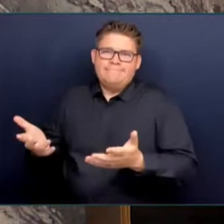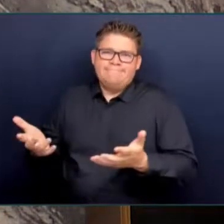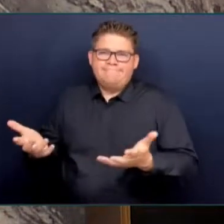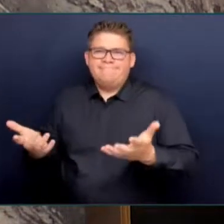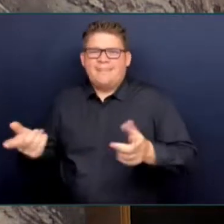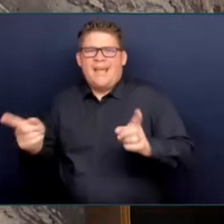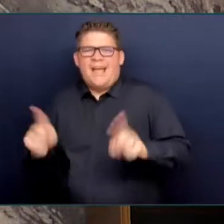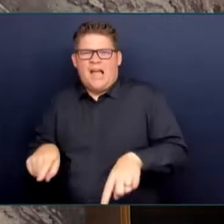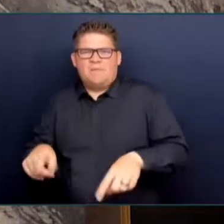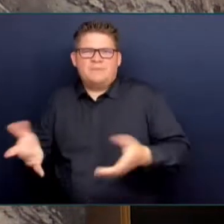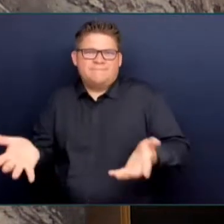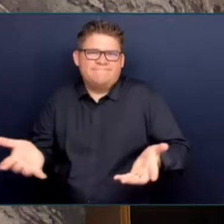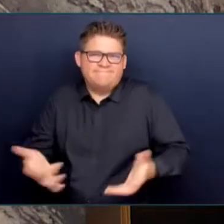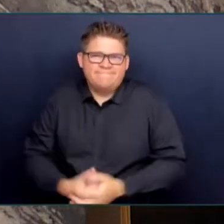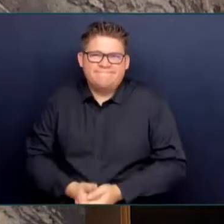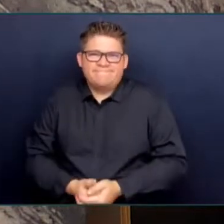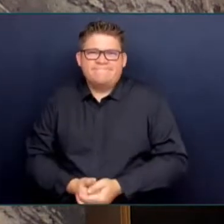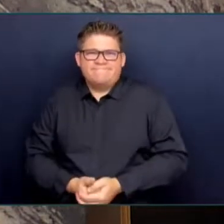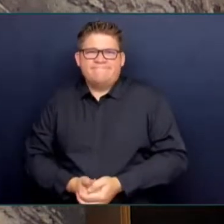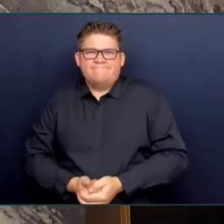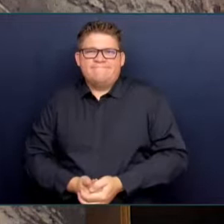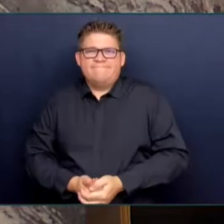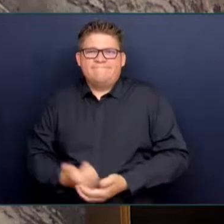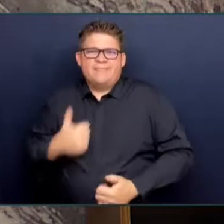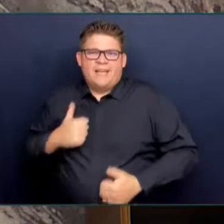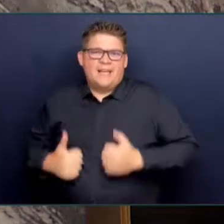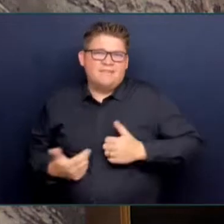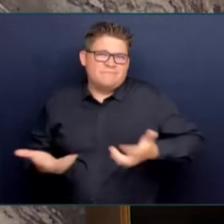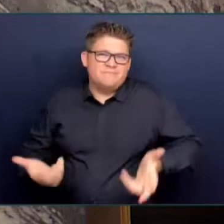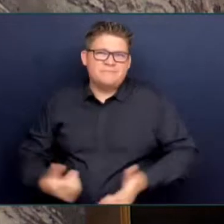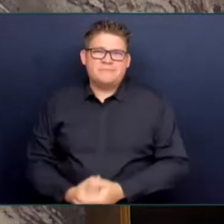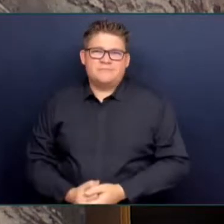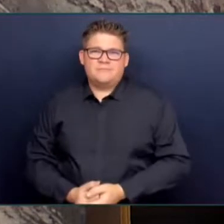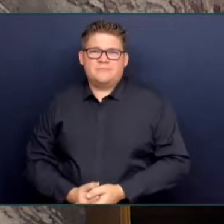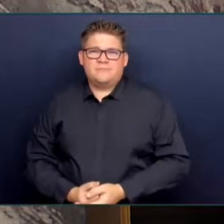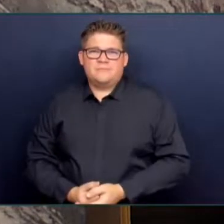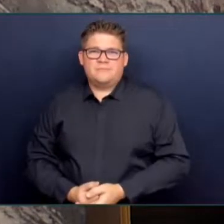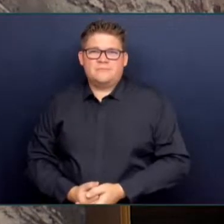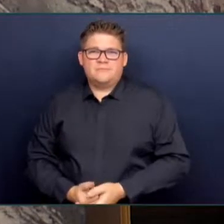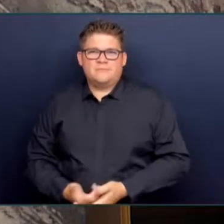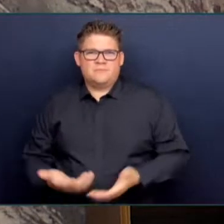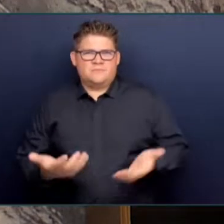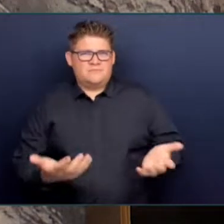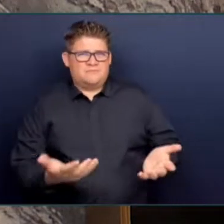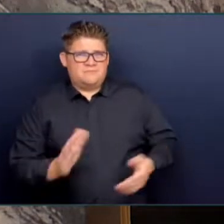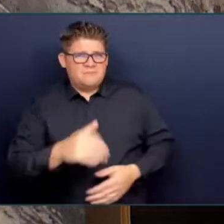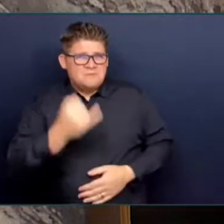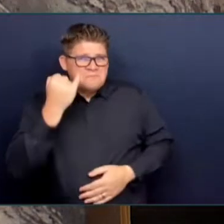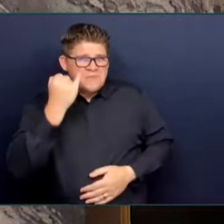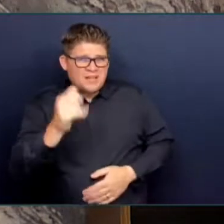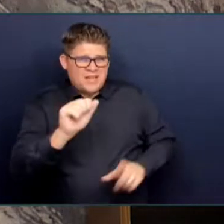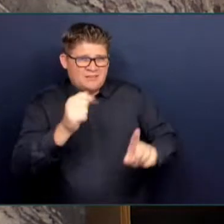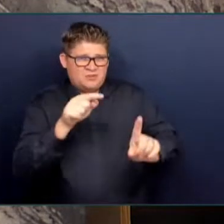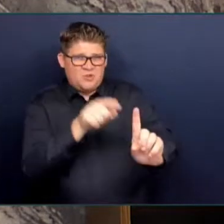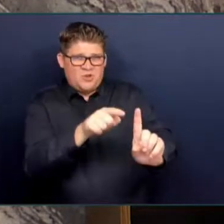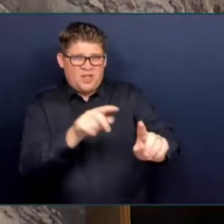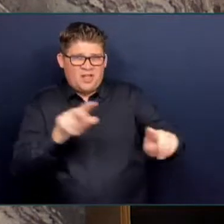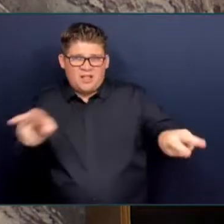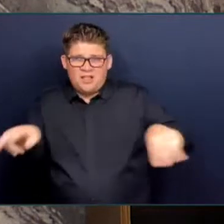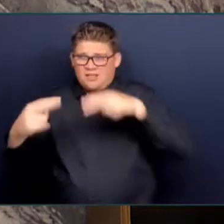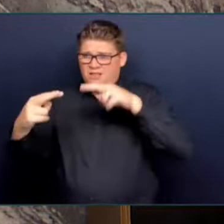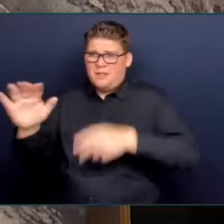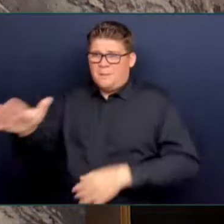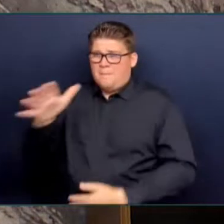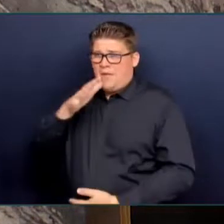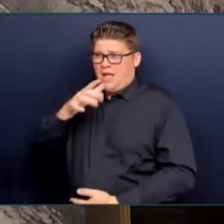General imagine looking into the eyes of this mother and against the backdrop of her being assaulted and